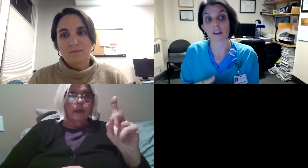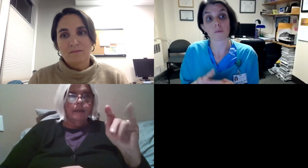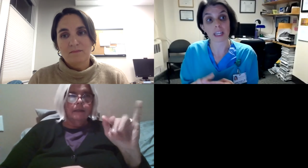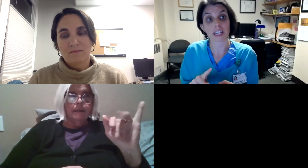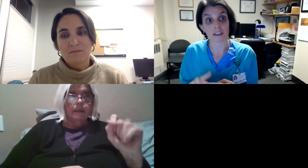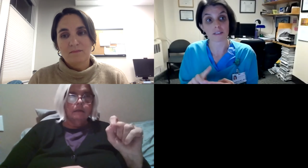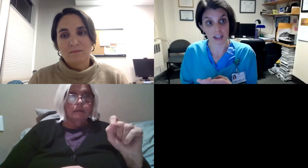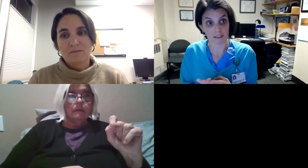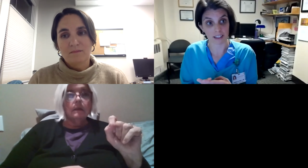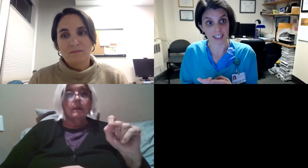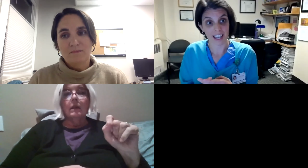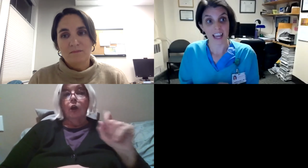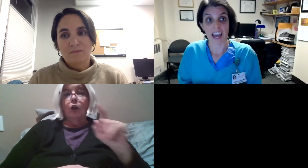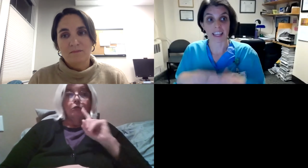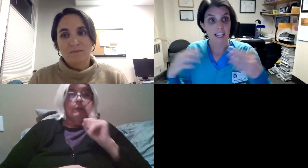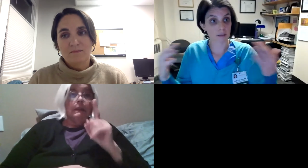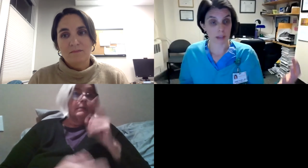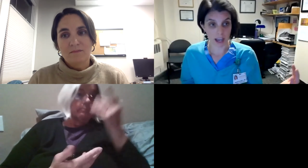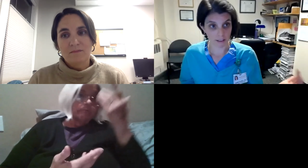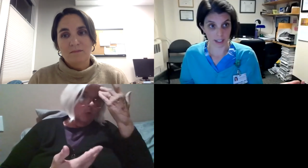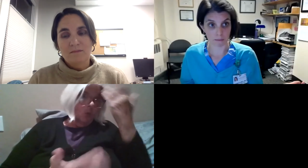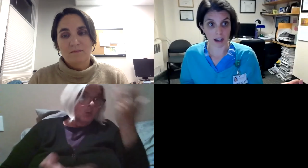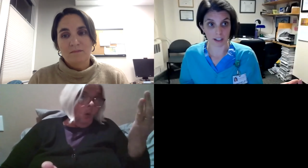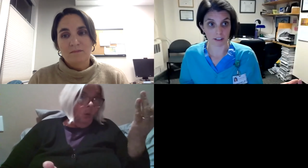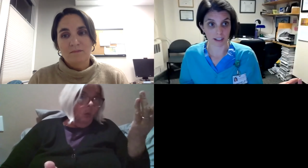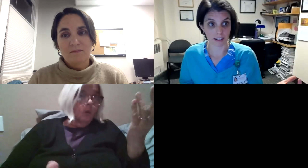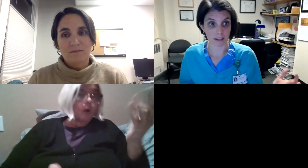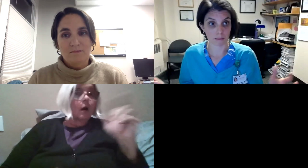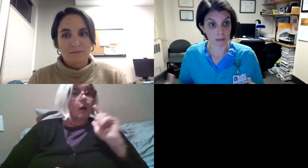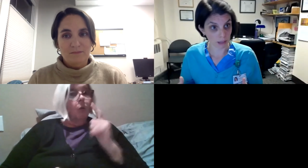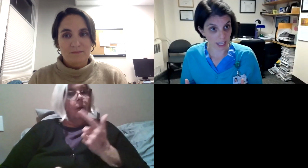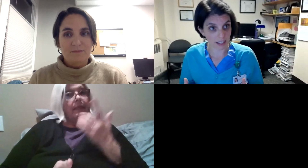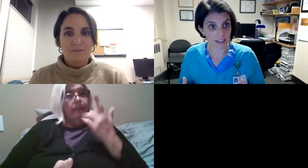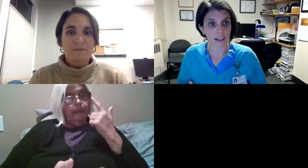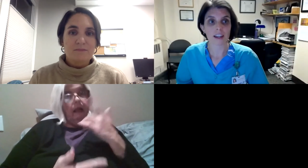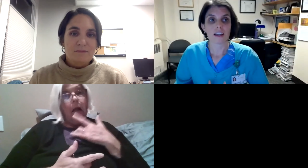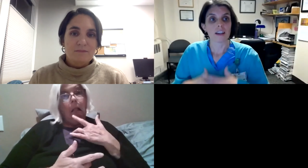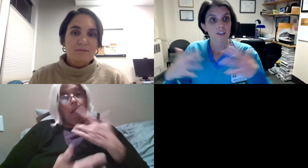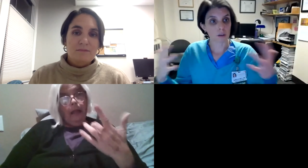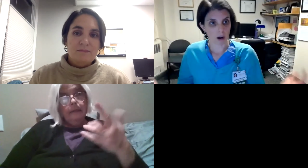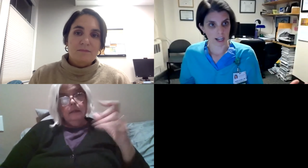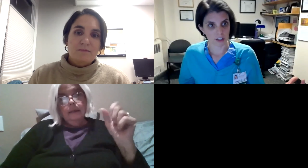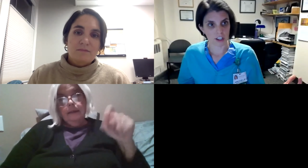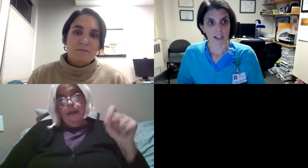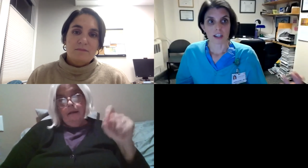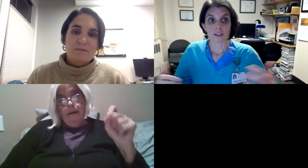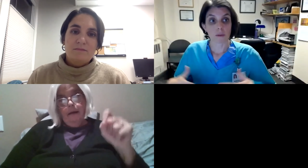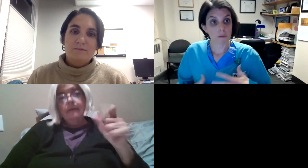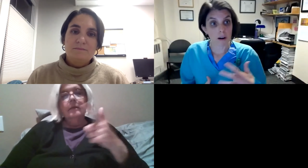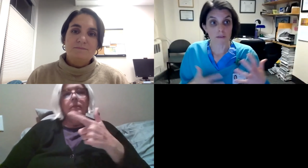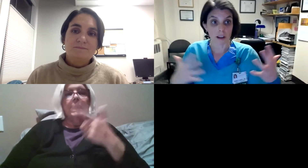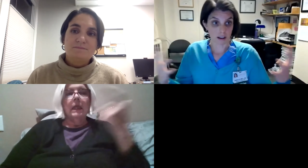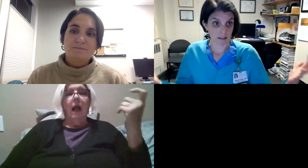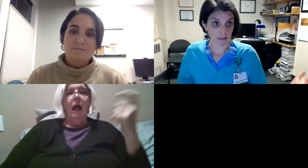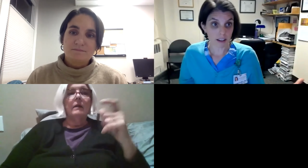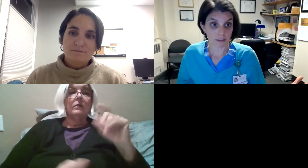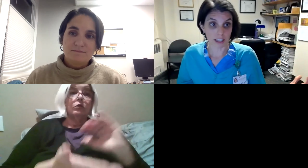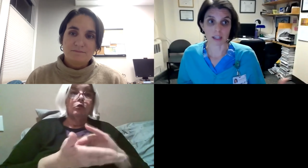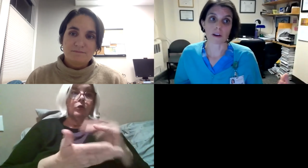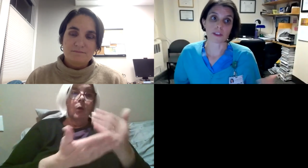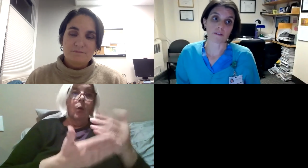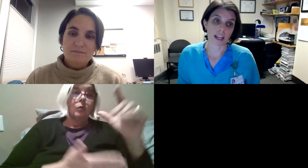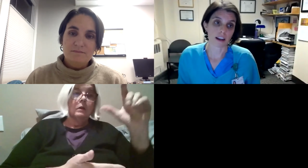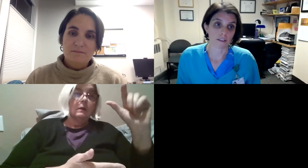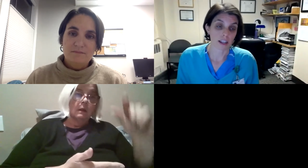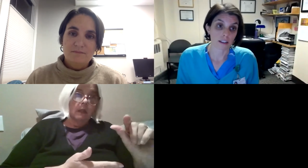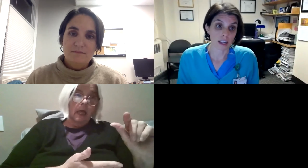really clear, we don't know. And that's why we have all these monitoring systems in place to watch. So we won't know really